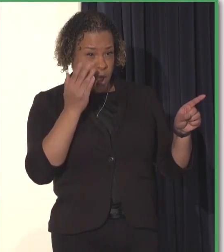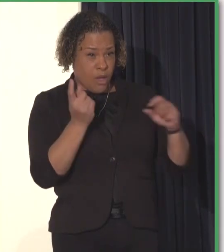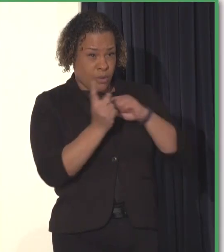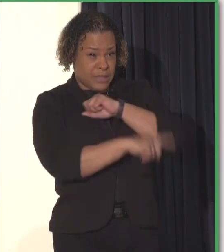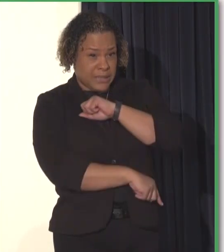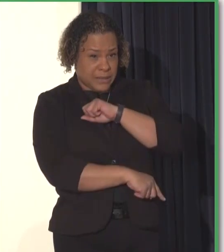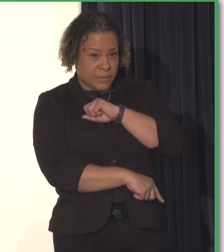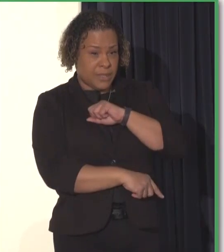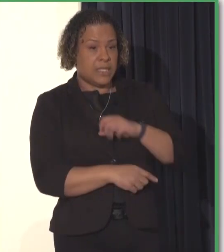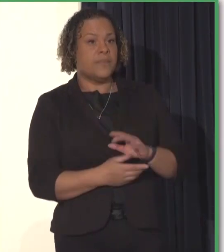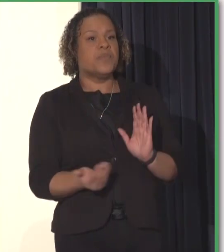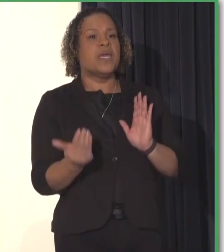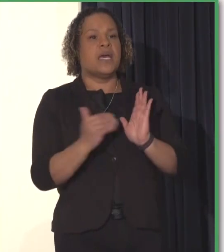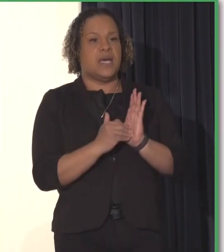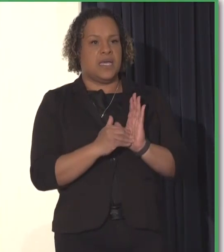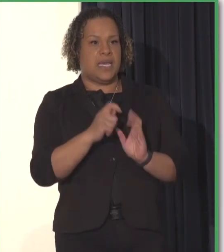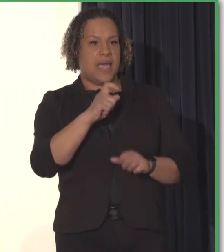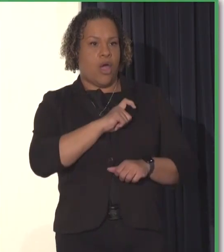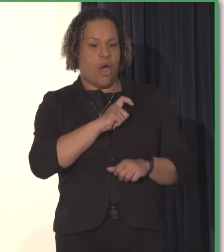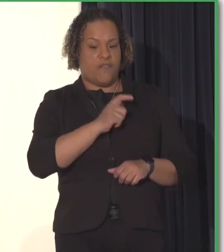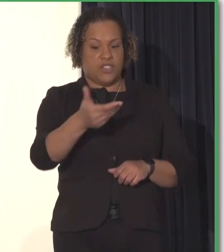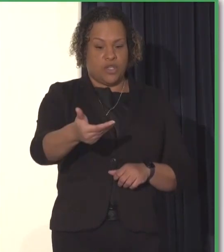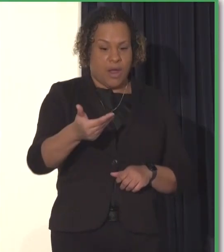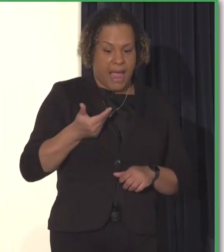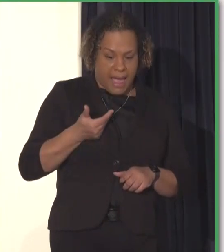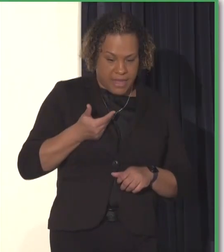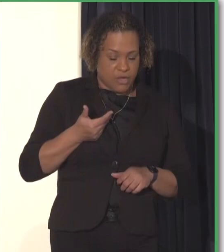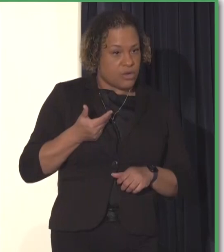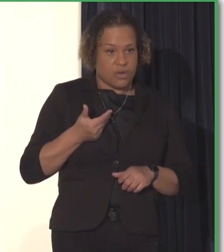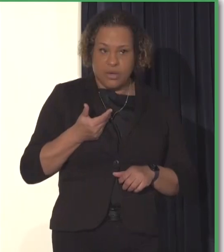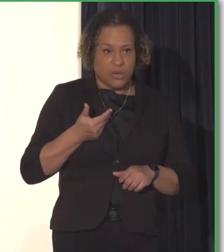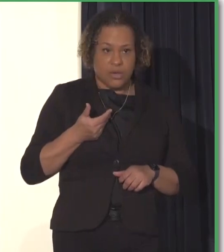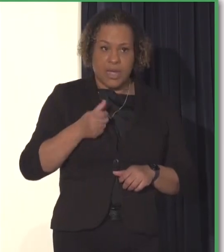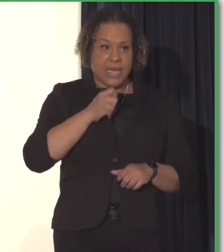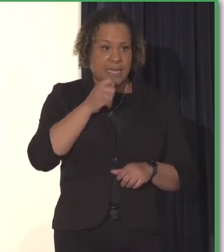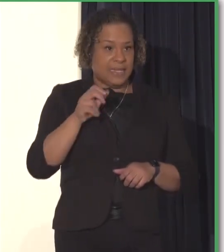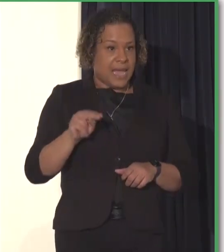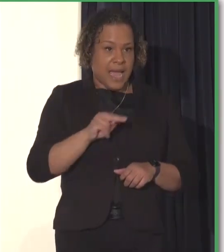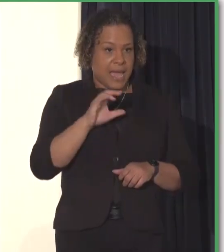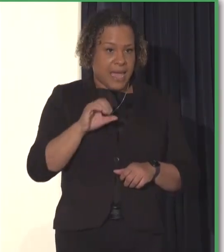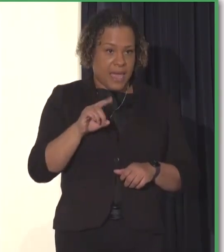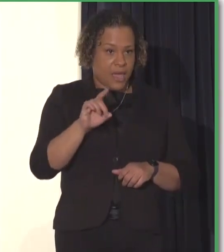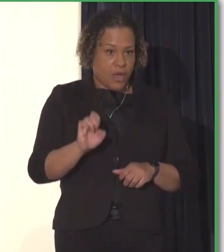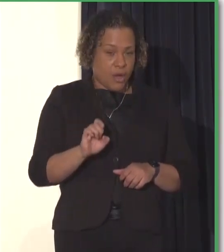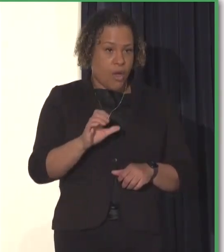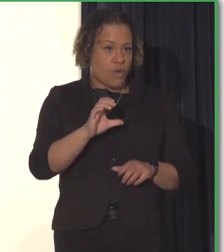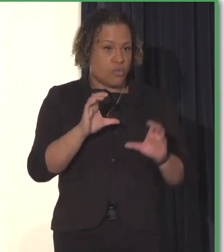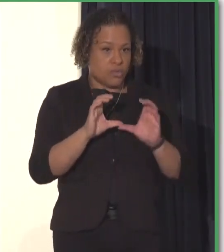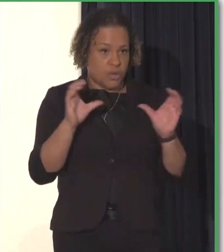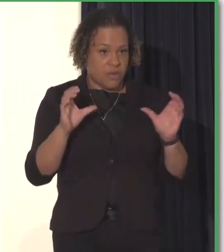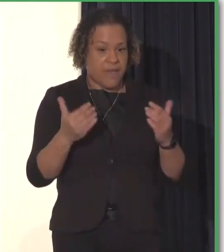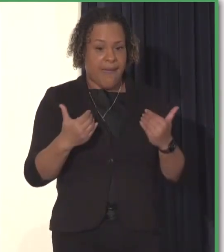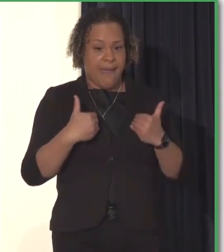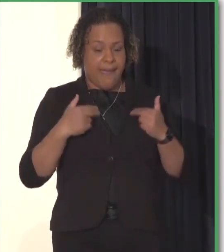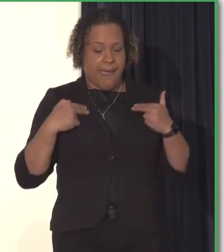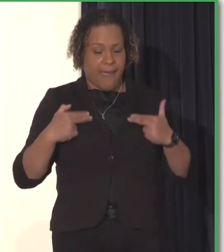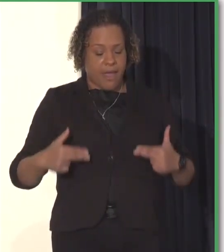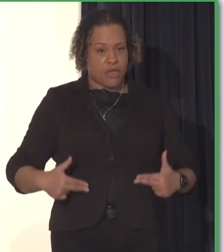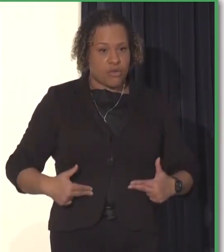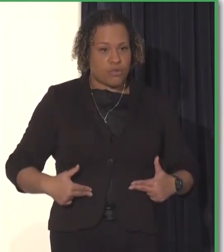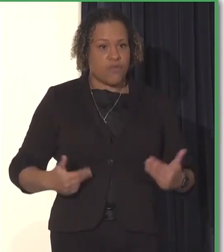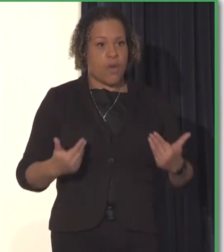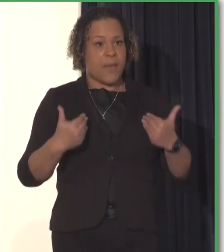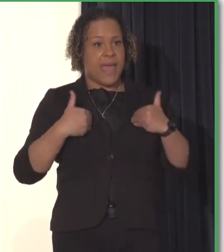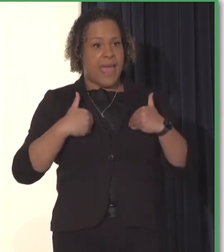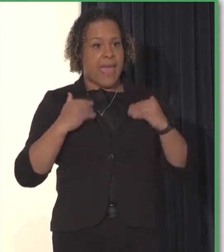again, you had officers that was hired, that was not NCODE certified. They were in a uniform. They had